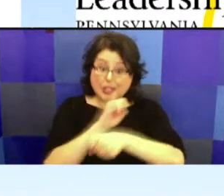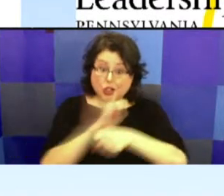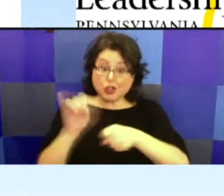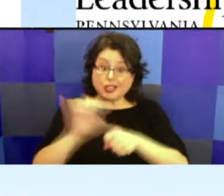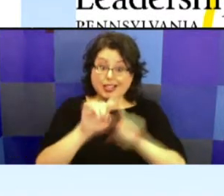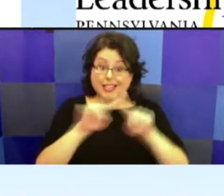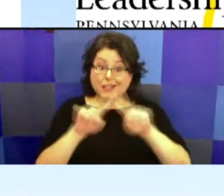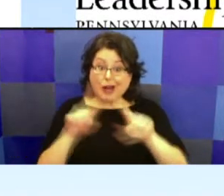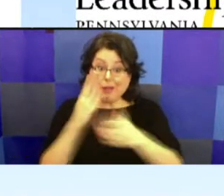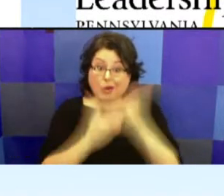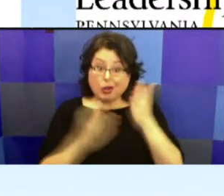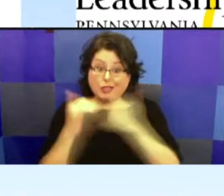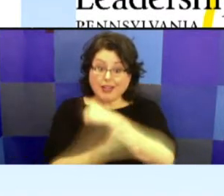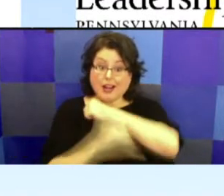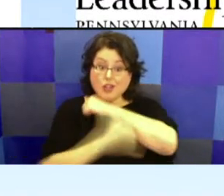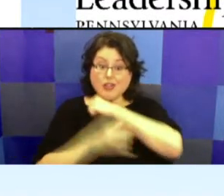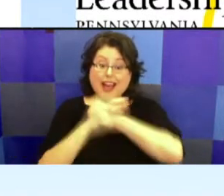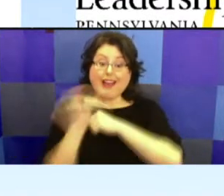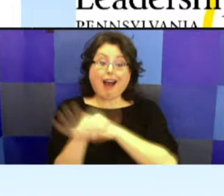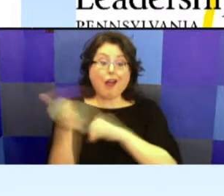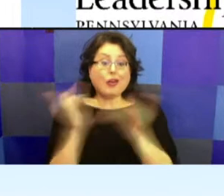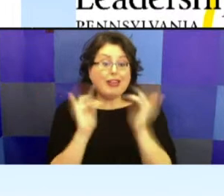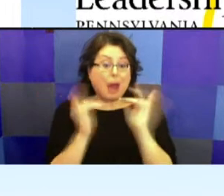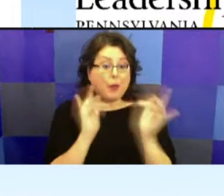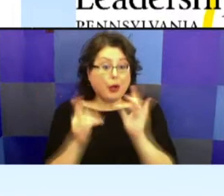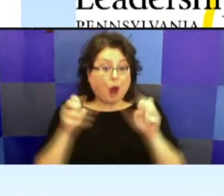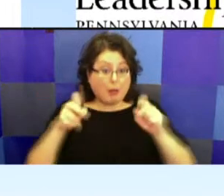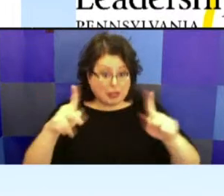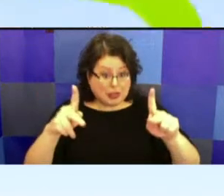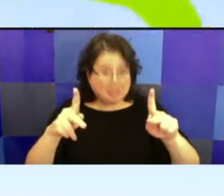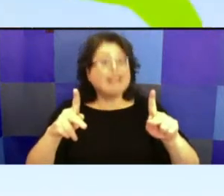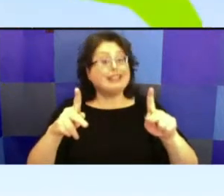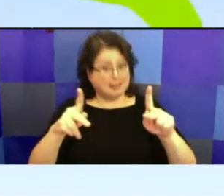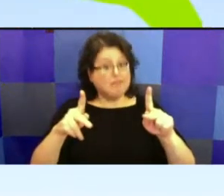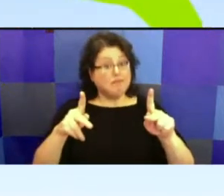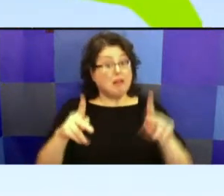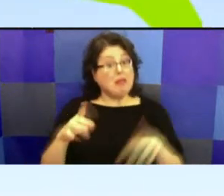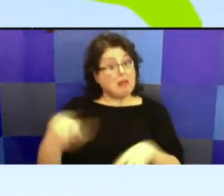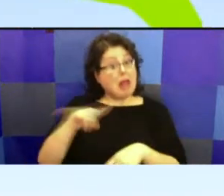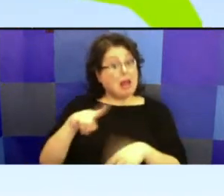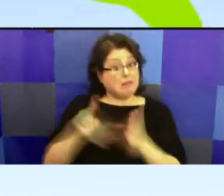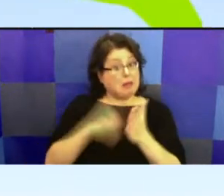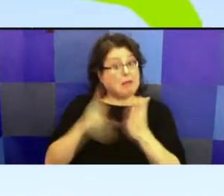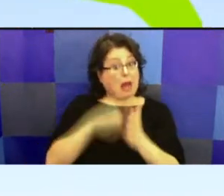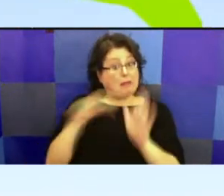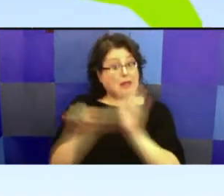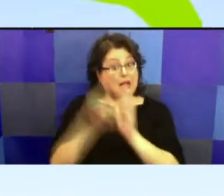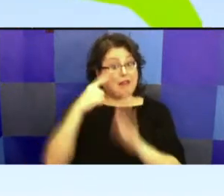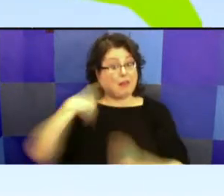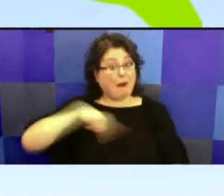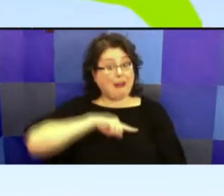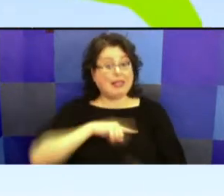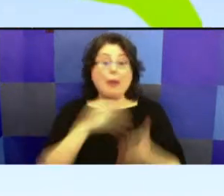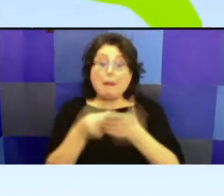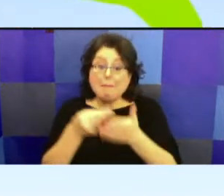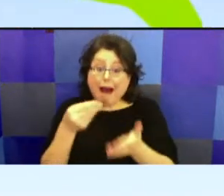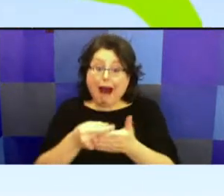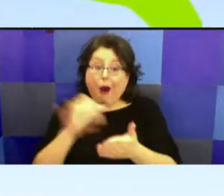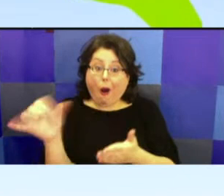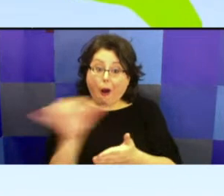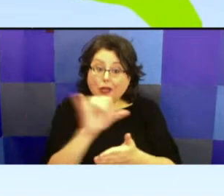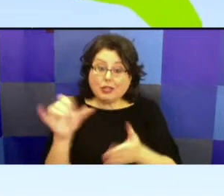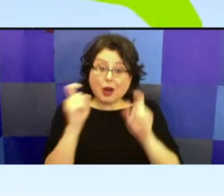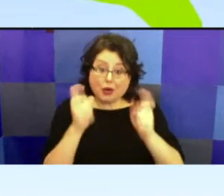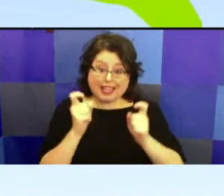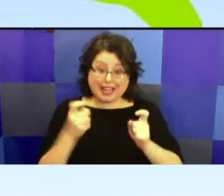country, as well as other networking opportunities that they sometimes identify. This funding has also enabled us